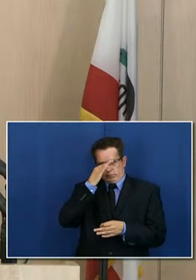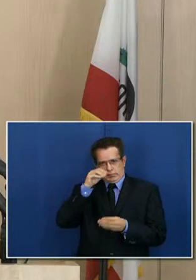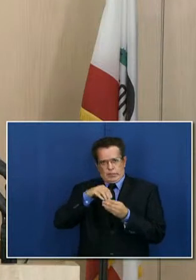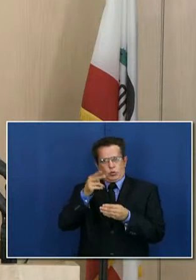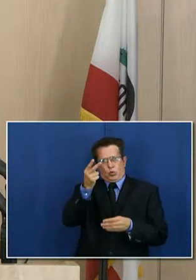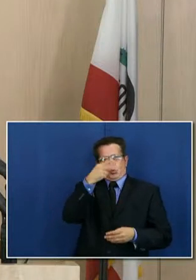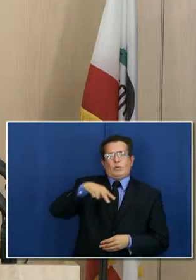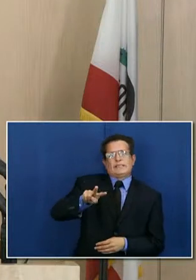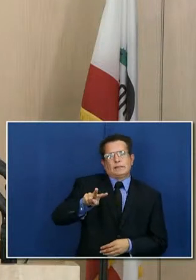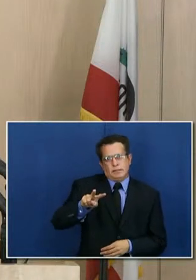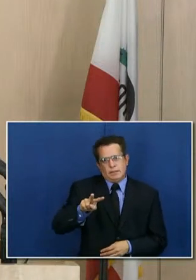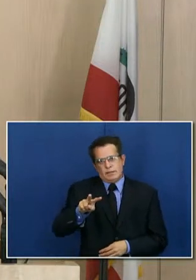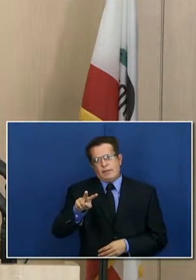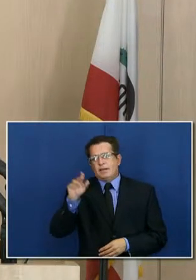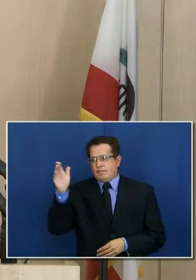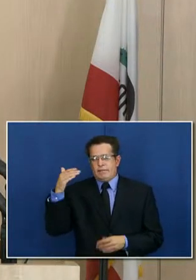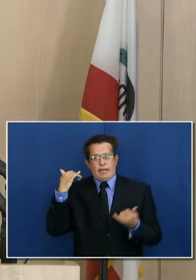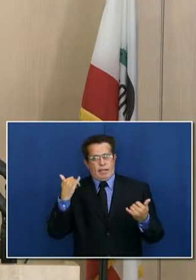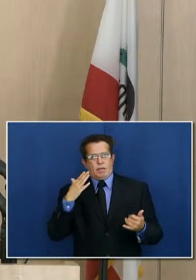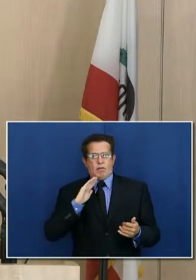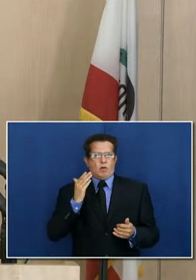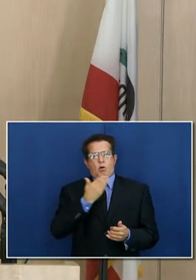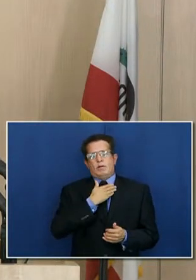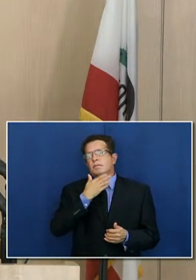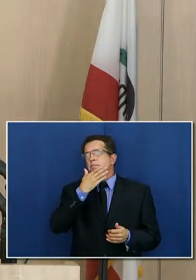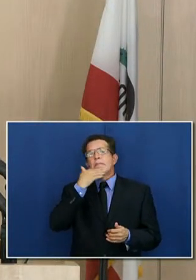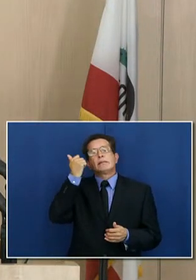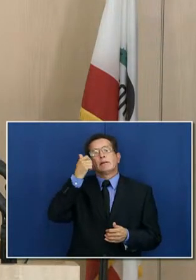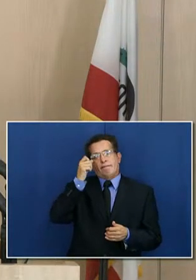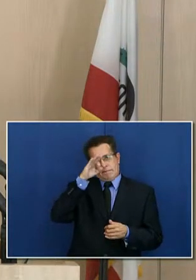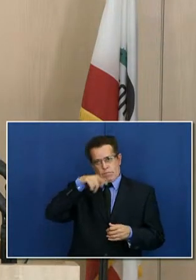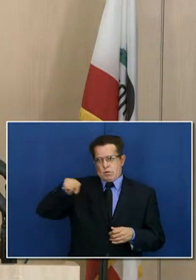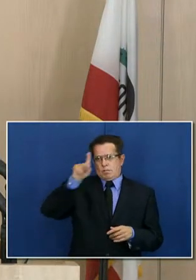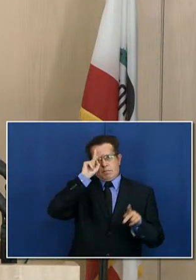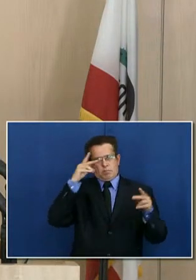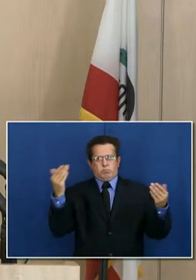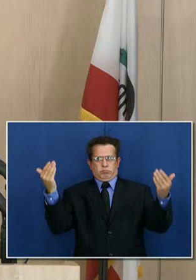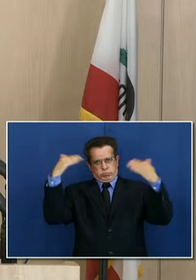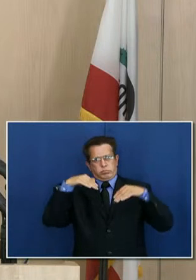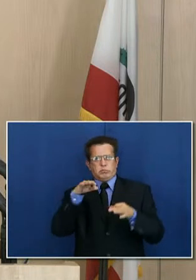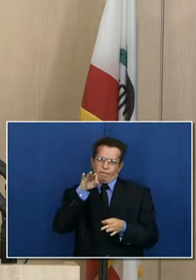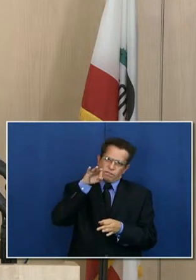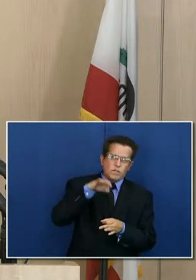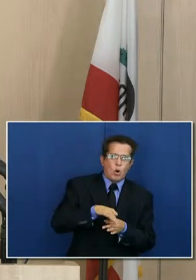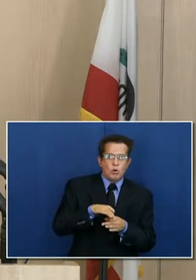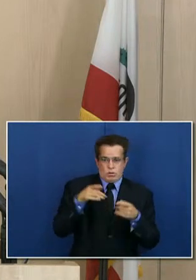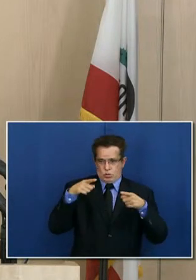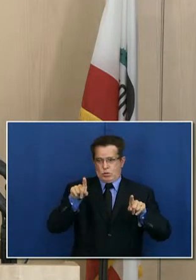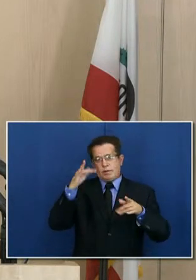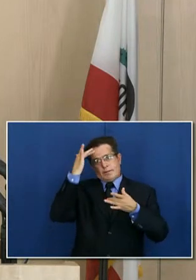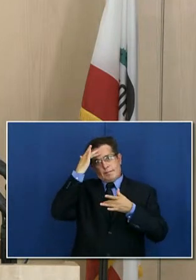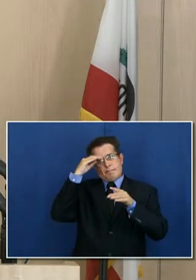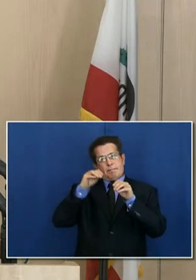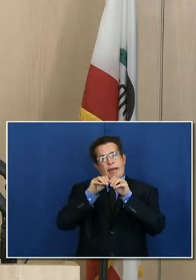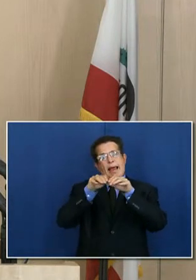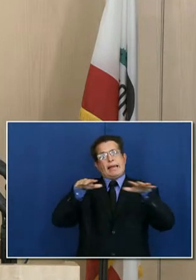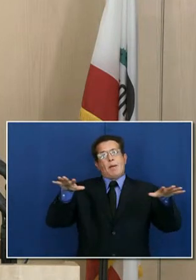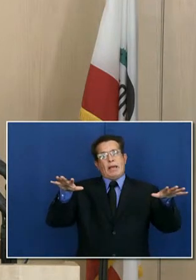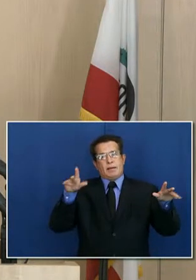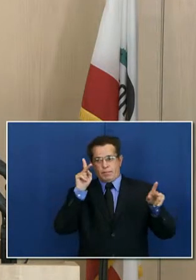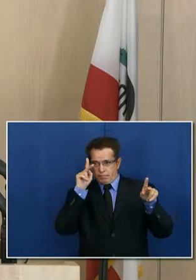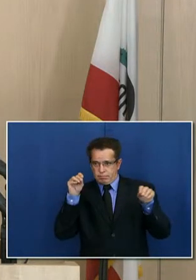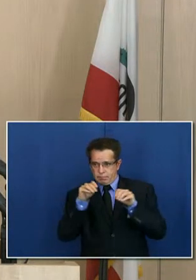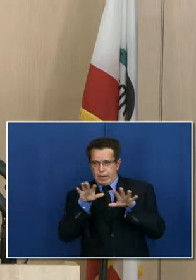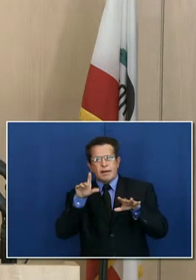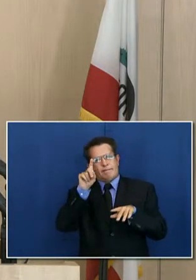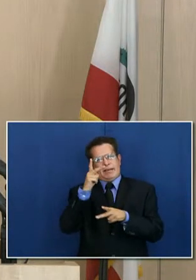weeks. Our democracy works best when most people participate, and in a pandemic, when most people participate in